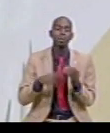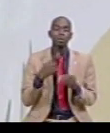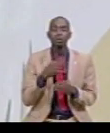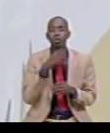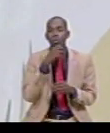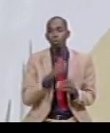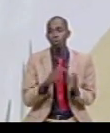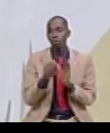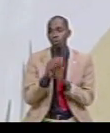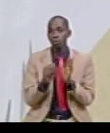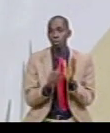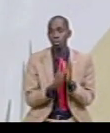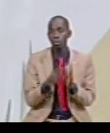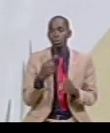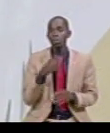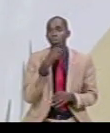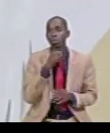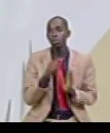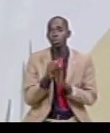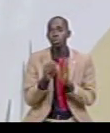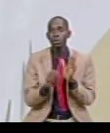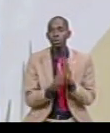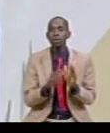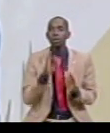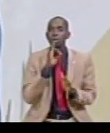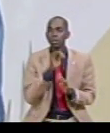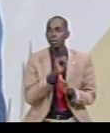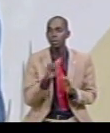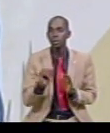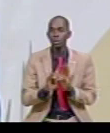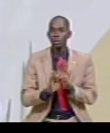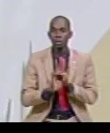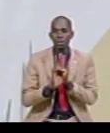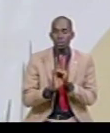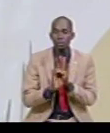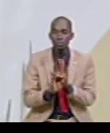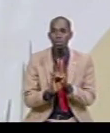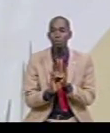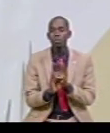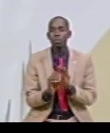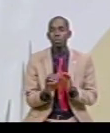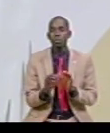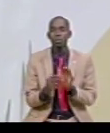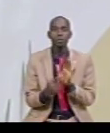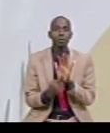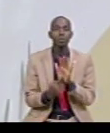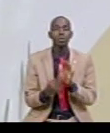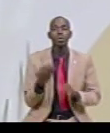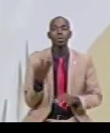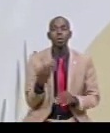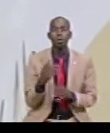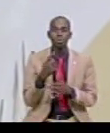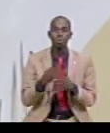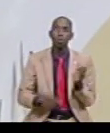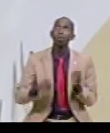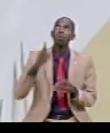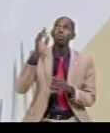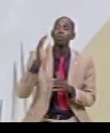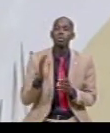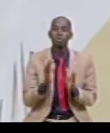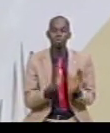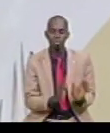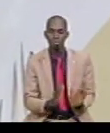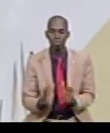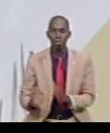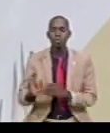a pattern, it's a shadow, it's a figure of what God intends for us